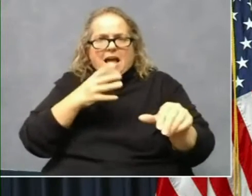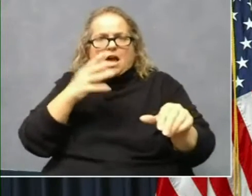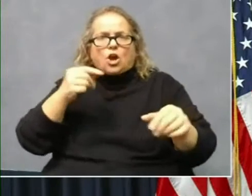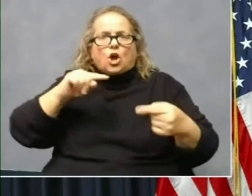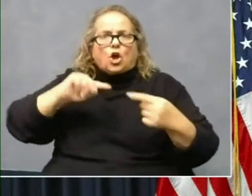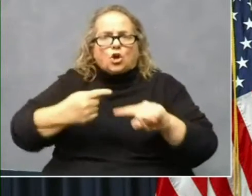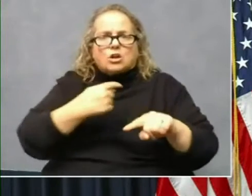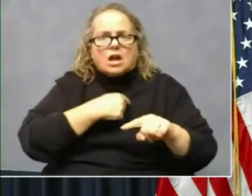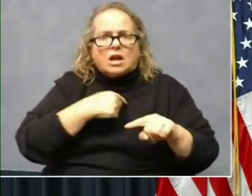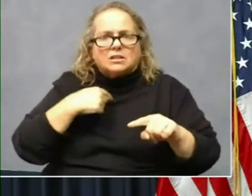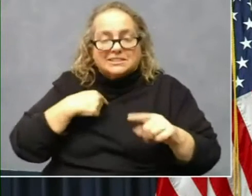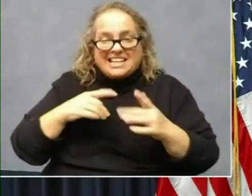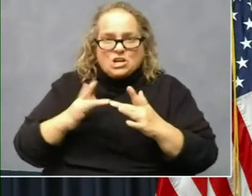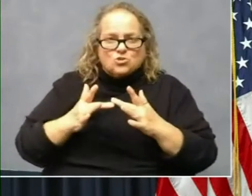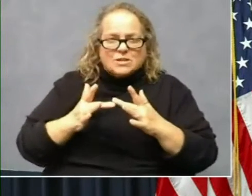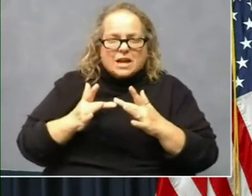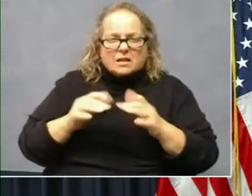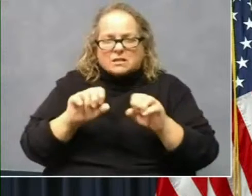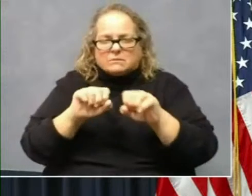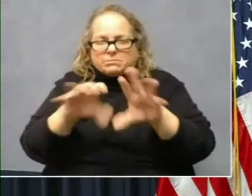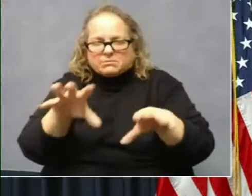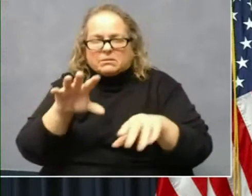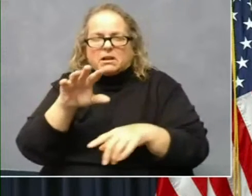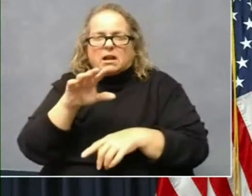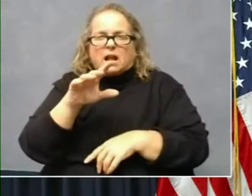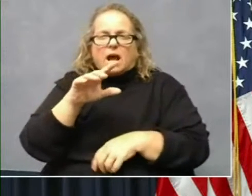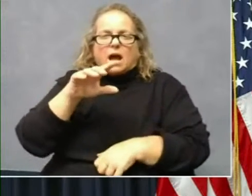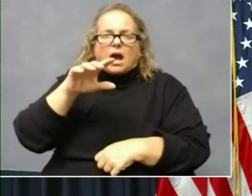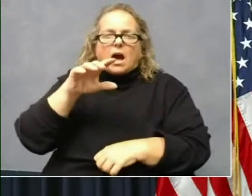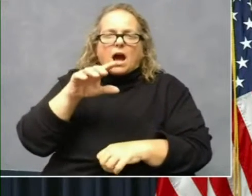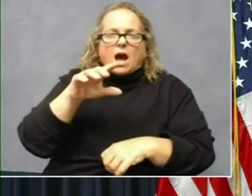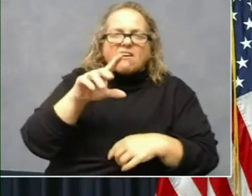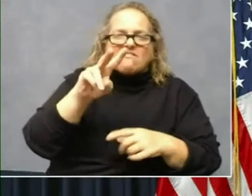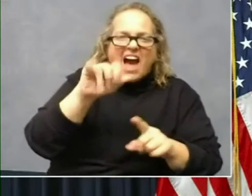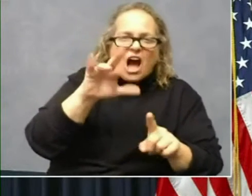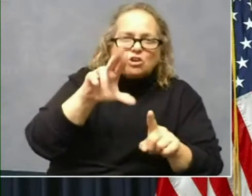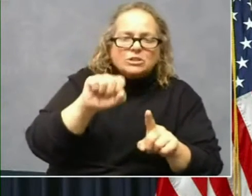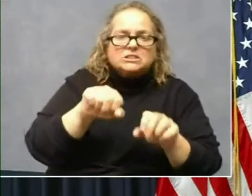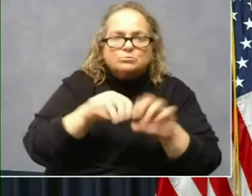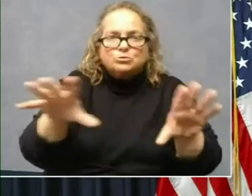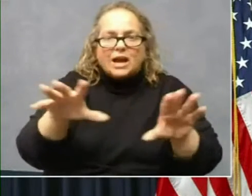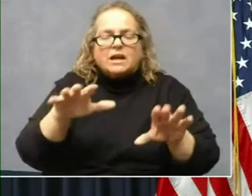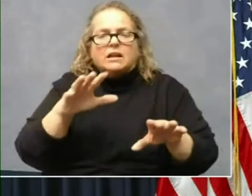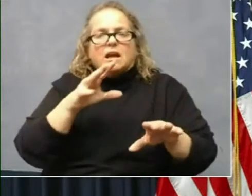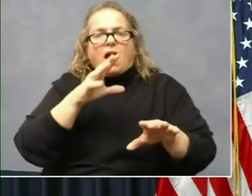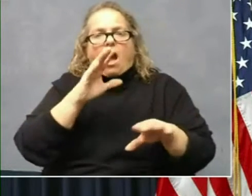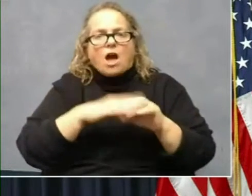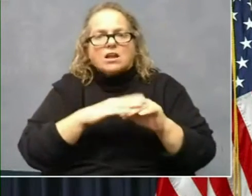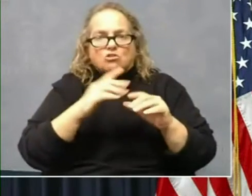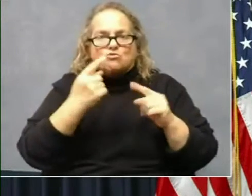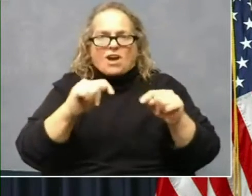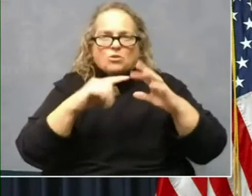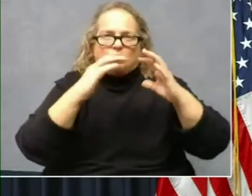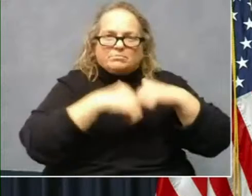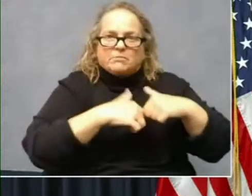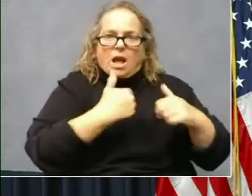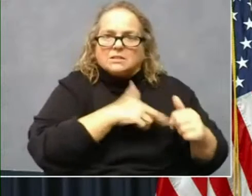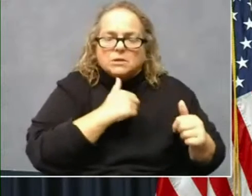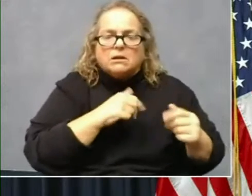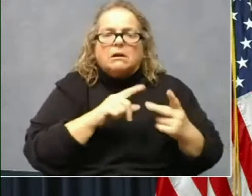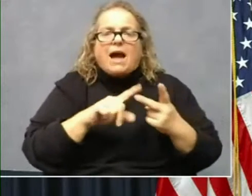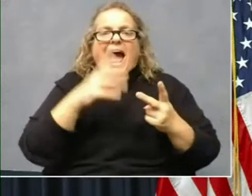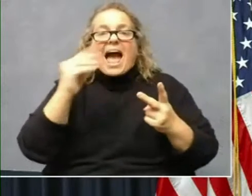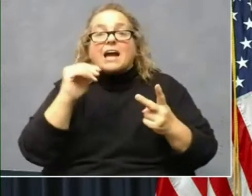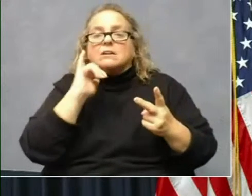harder for us to get people the vaccine. But the other thing they do is they spread disinformation on the line, that masks don't work. Well, of course they work,